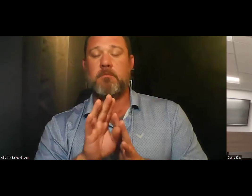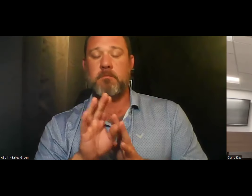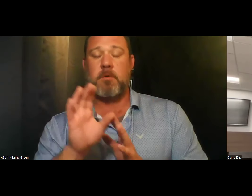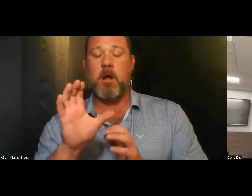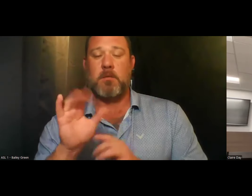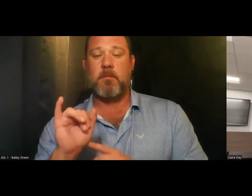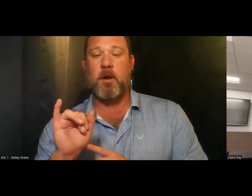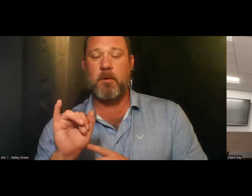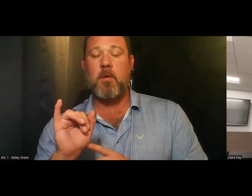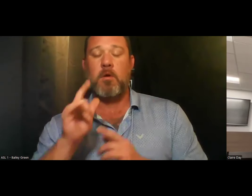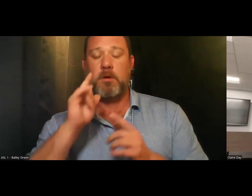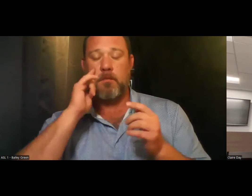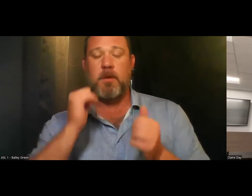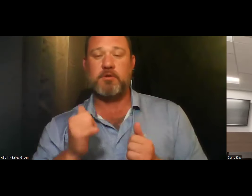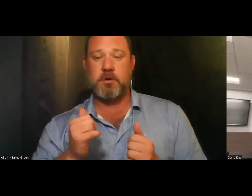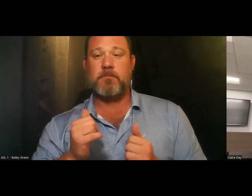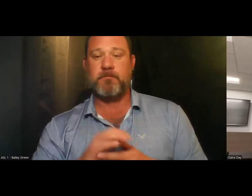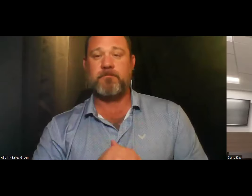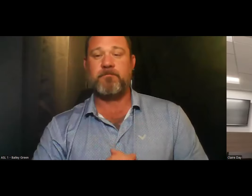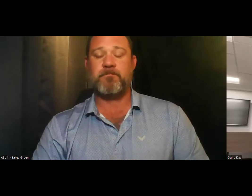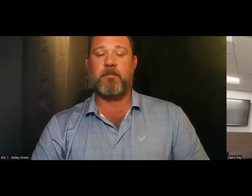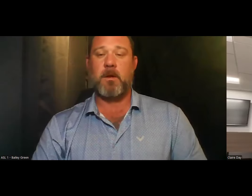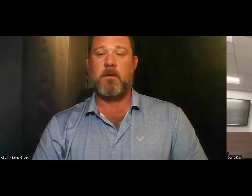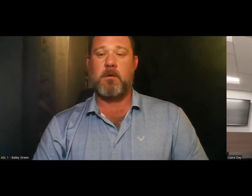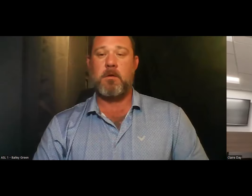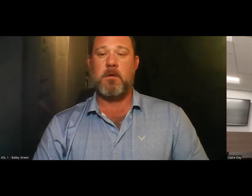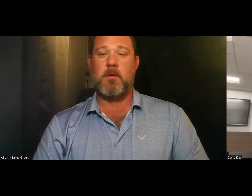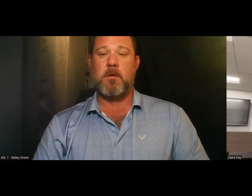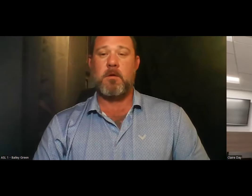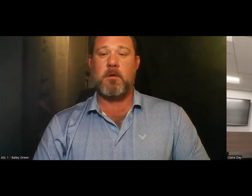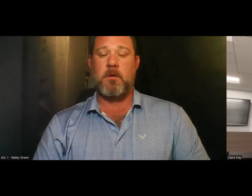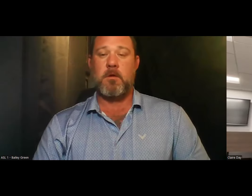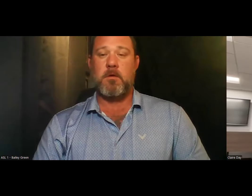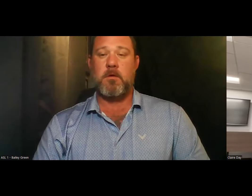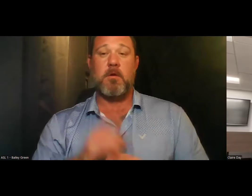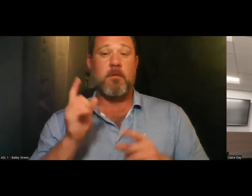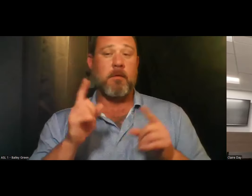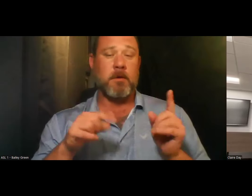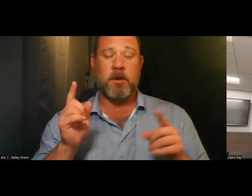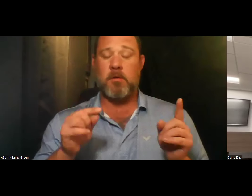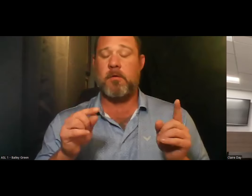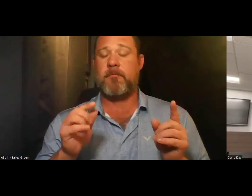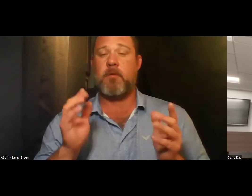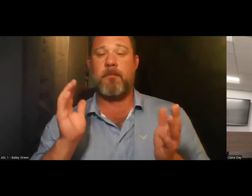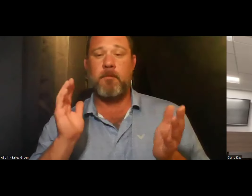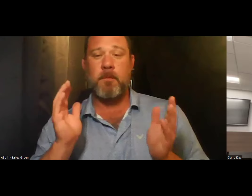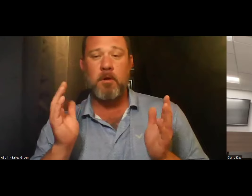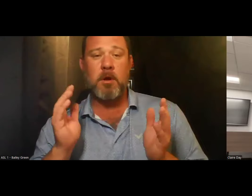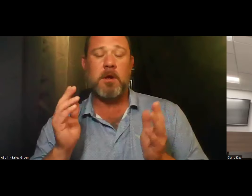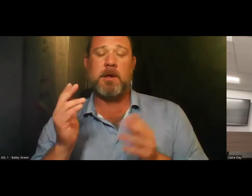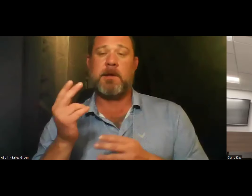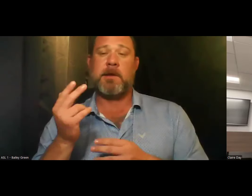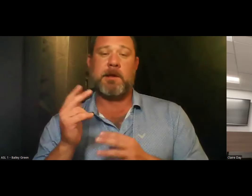impairment or dementia. And that risk varied from everything from familial, a family